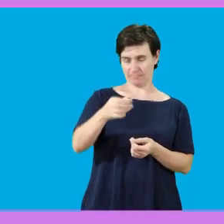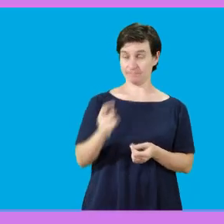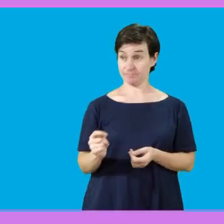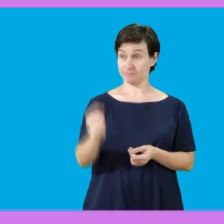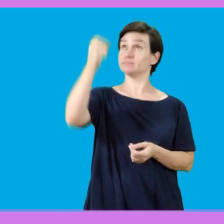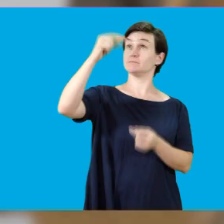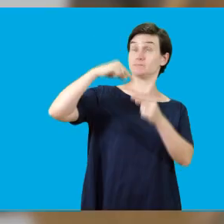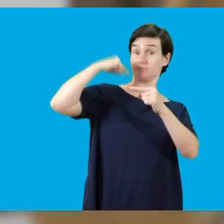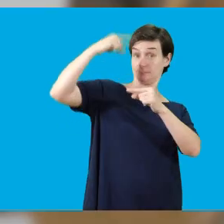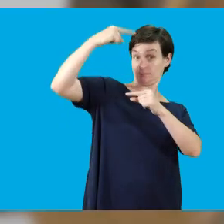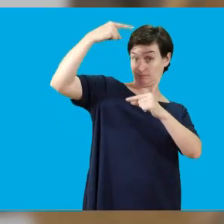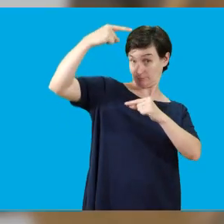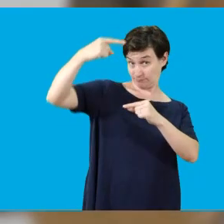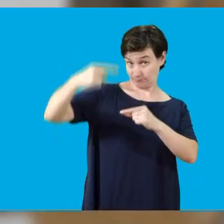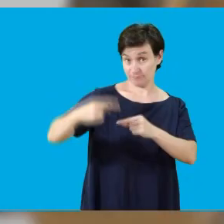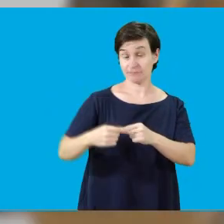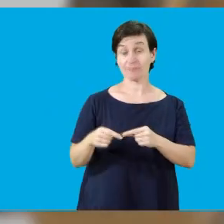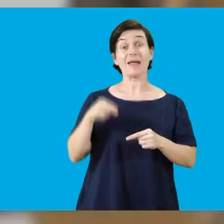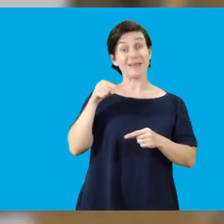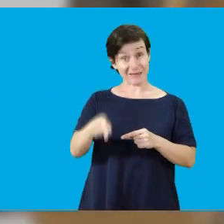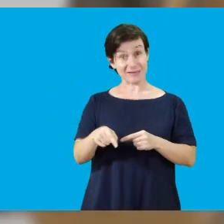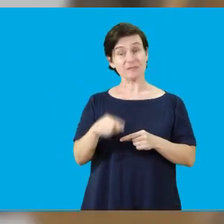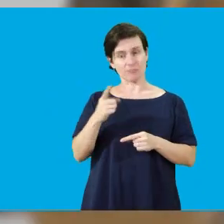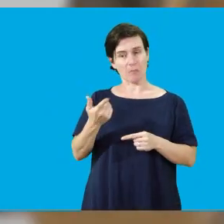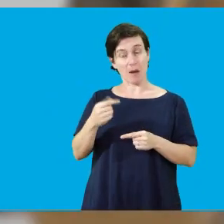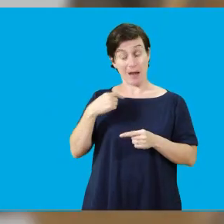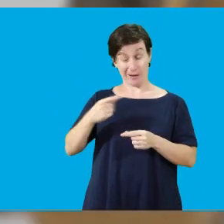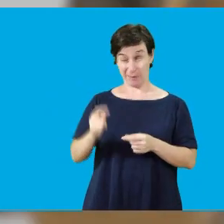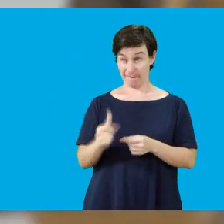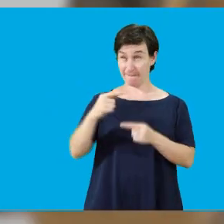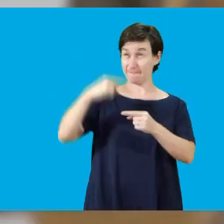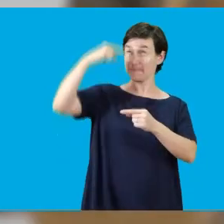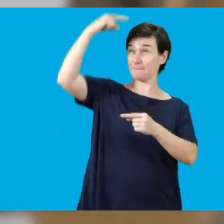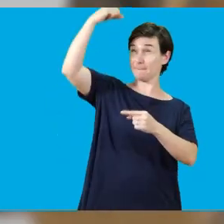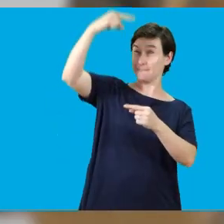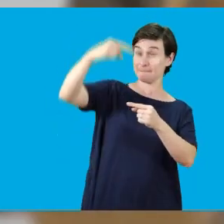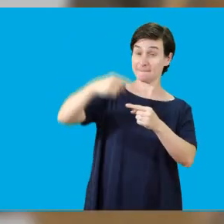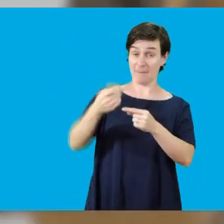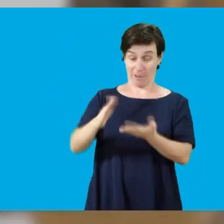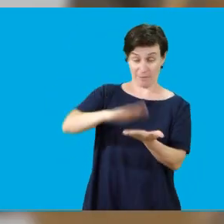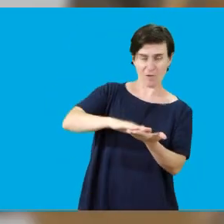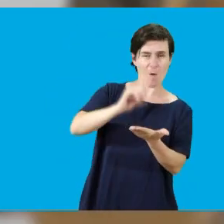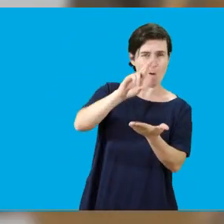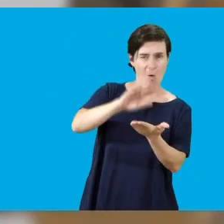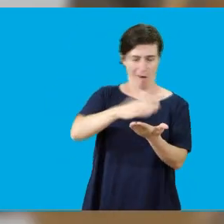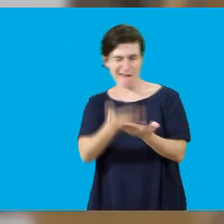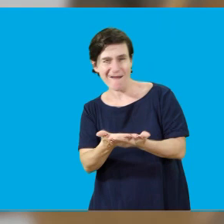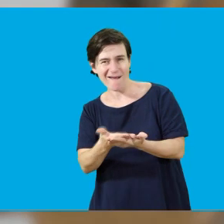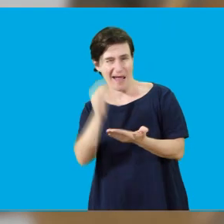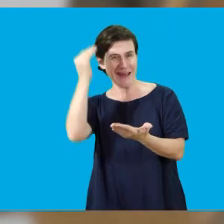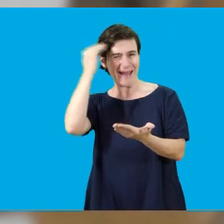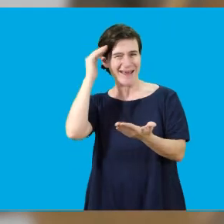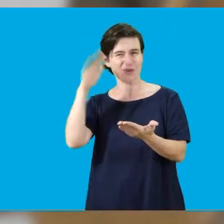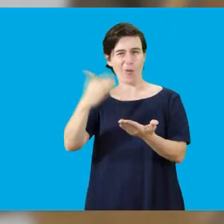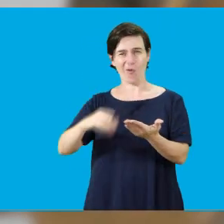take your coin and you toss it, so you are actually experiencing an activity, then you will record the results that after tossing my coin, where did I land on?